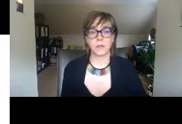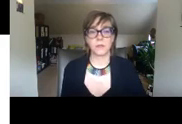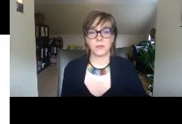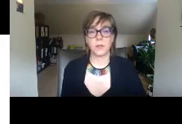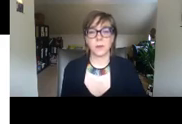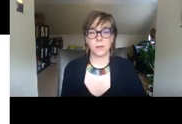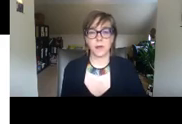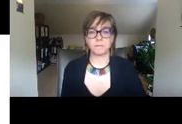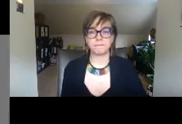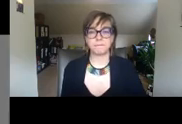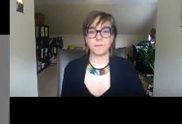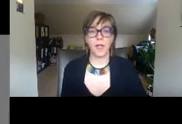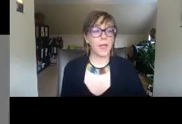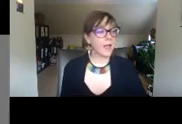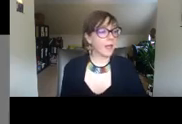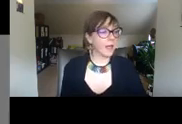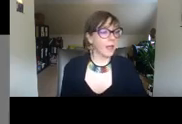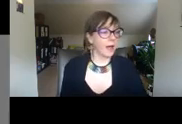So just remember that.